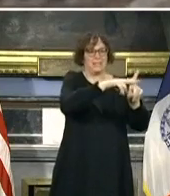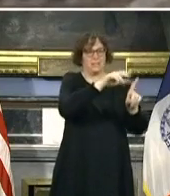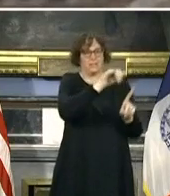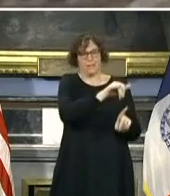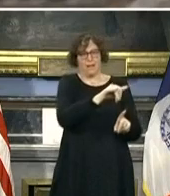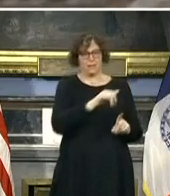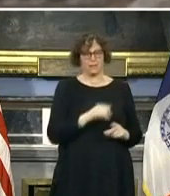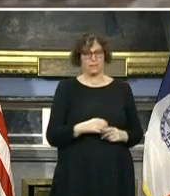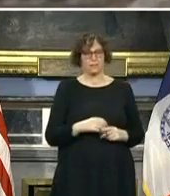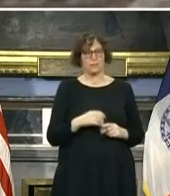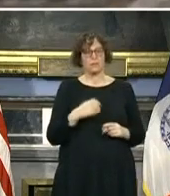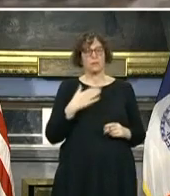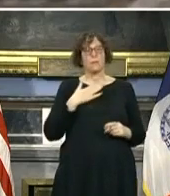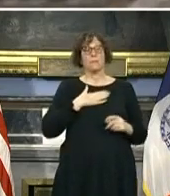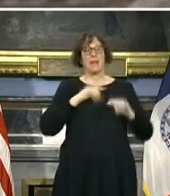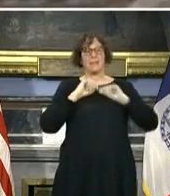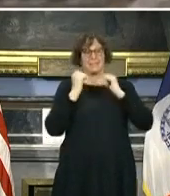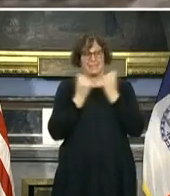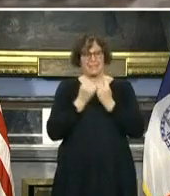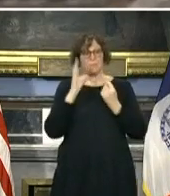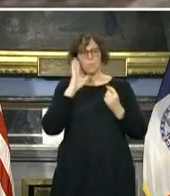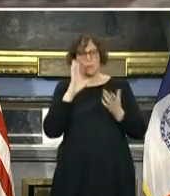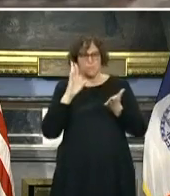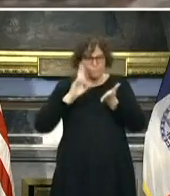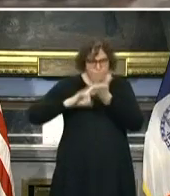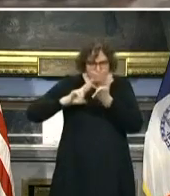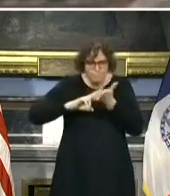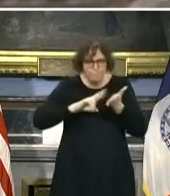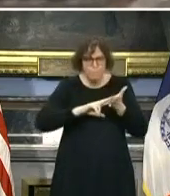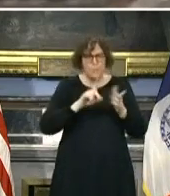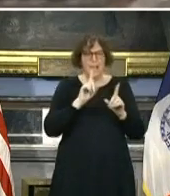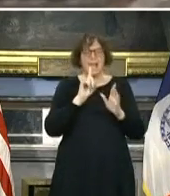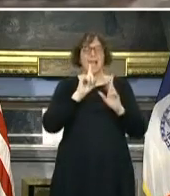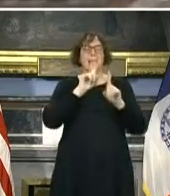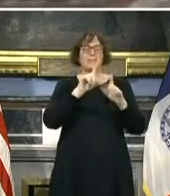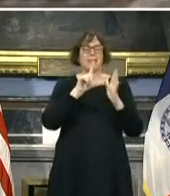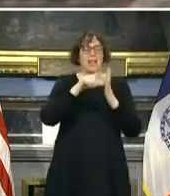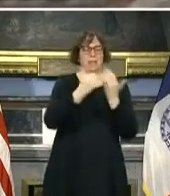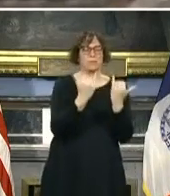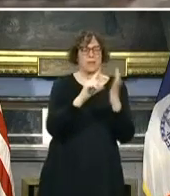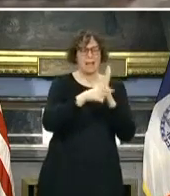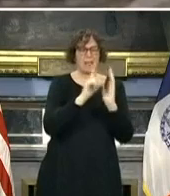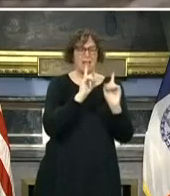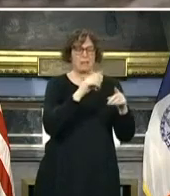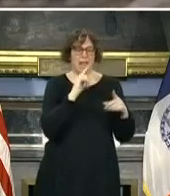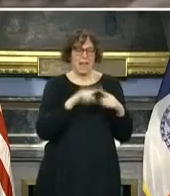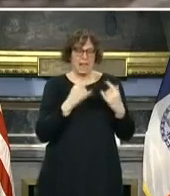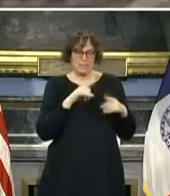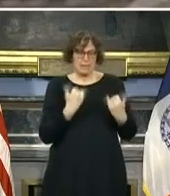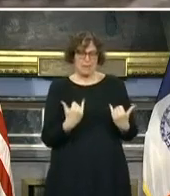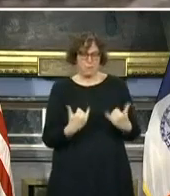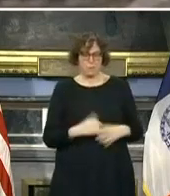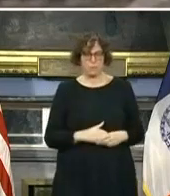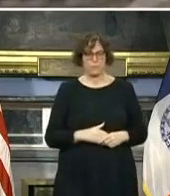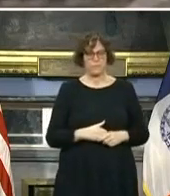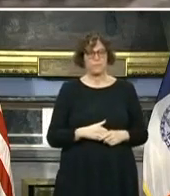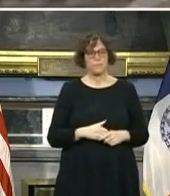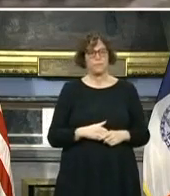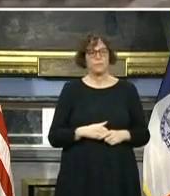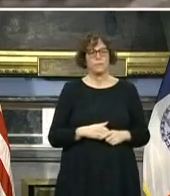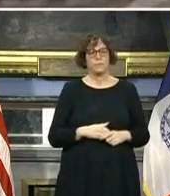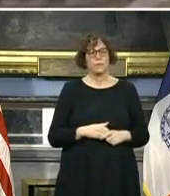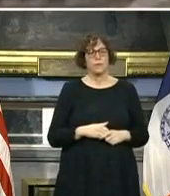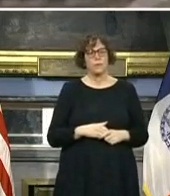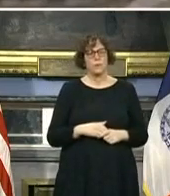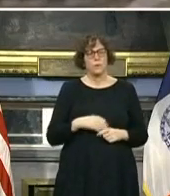to short it up. We'll get you an answer today. Yes? Mayor, you mentioned temporary burials. What does that mean